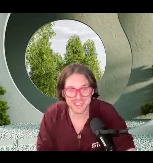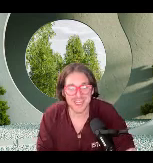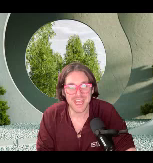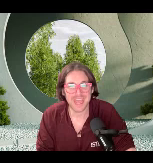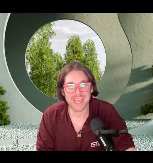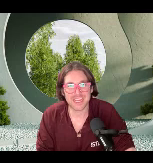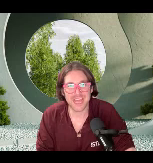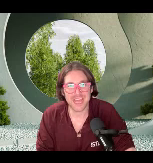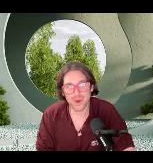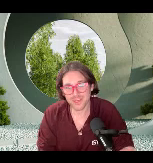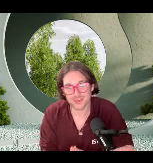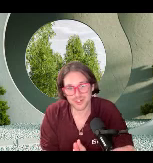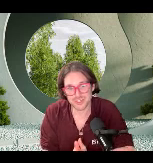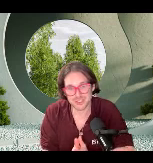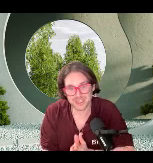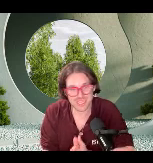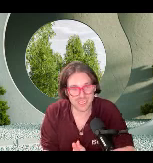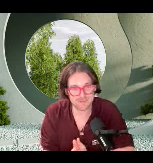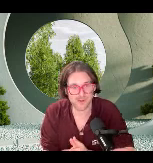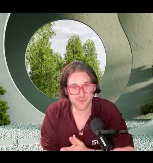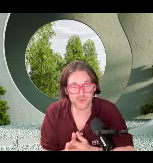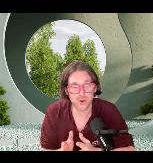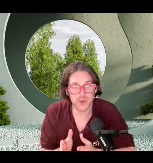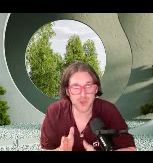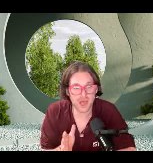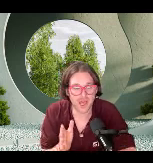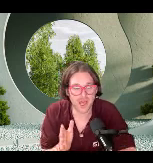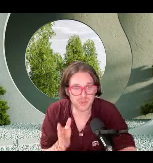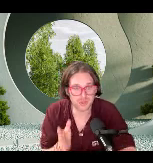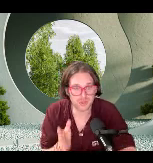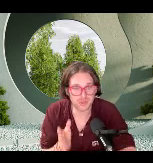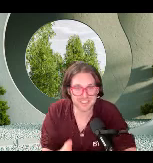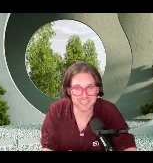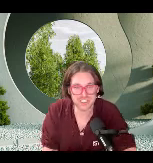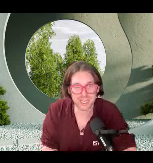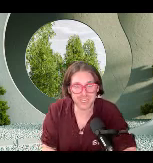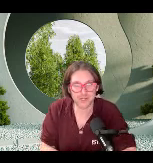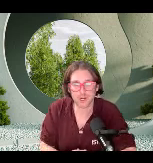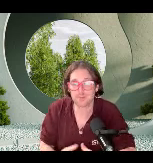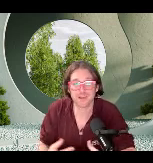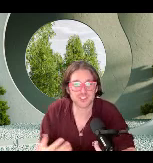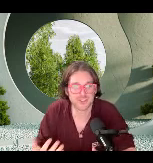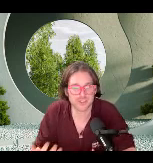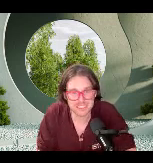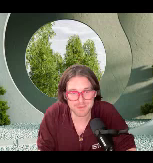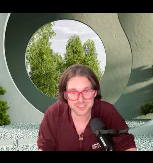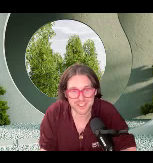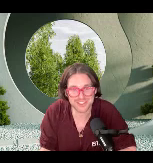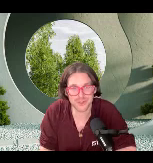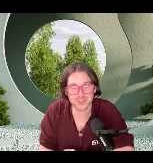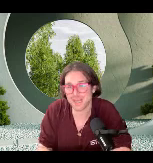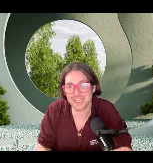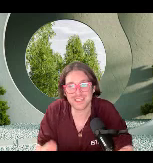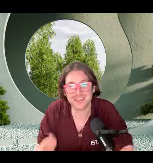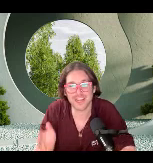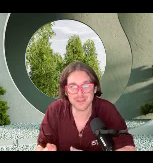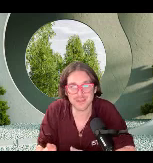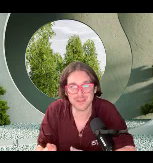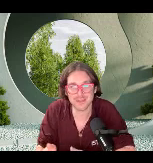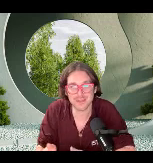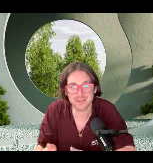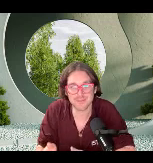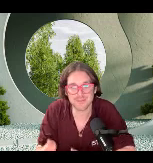probably agree with that. And I want to encourage you to think about the role of yourself as an educator or a professional learning specialist or a